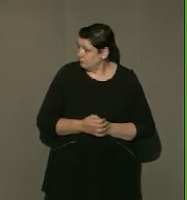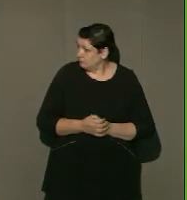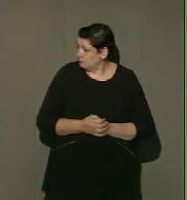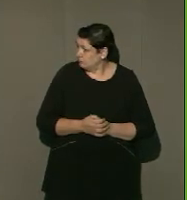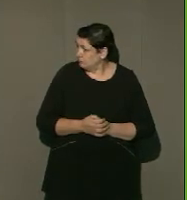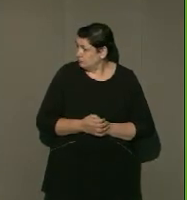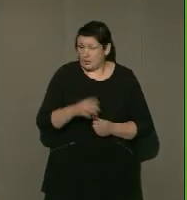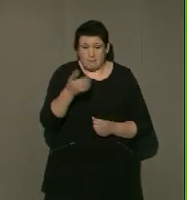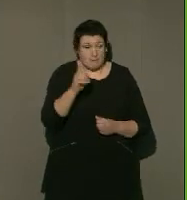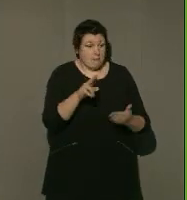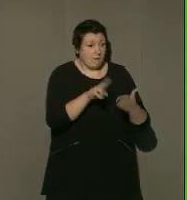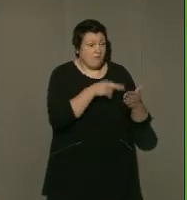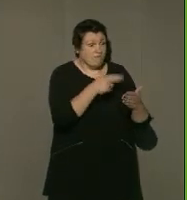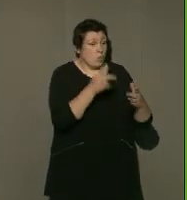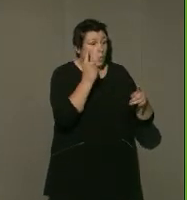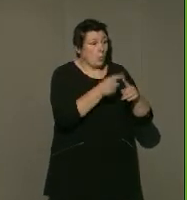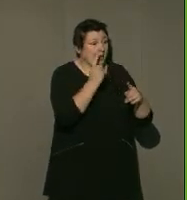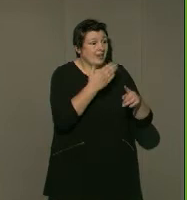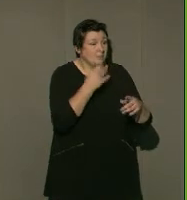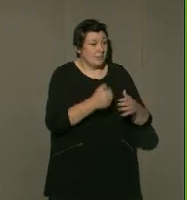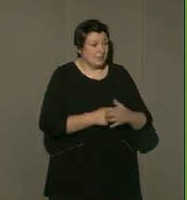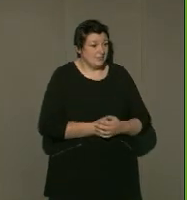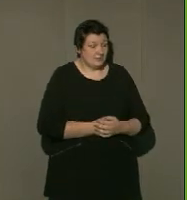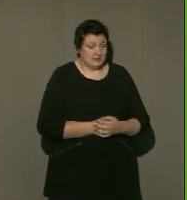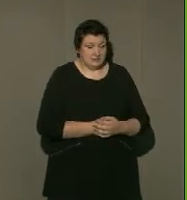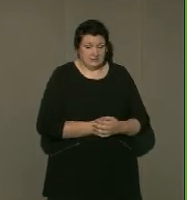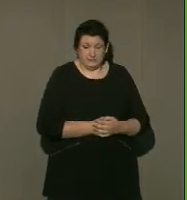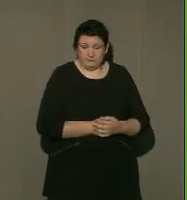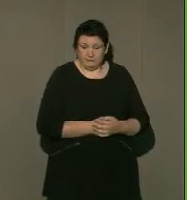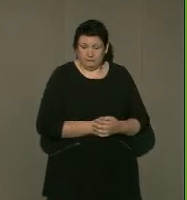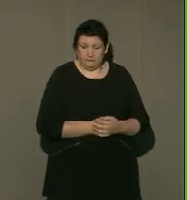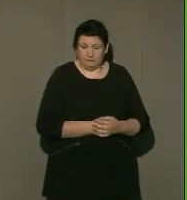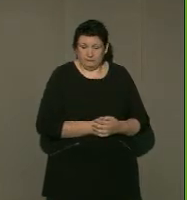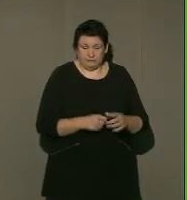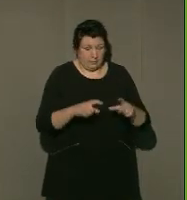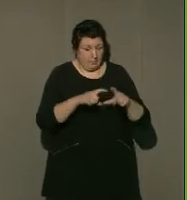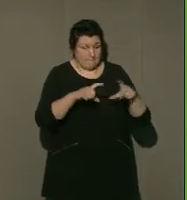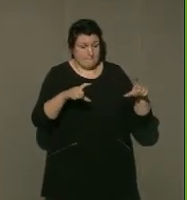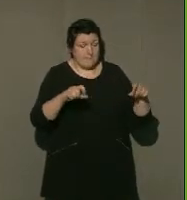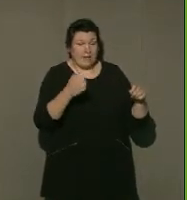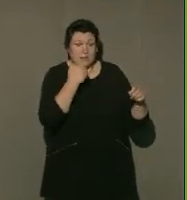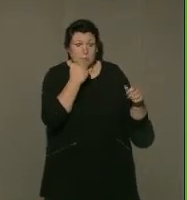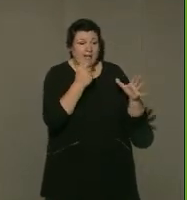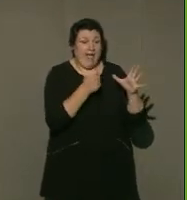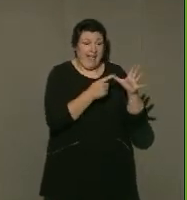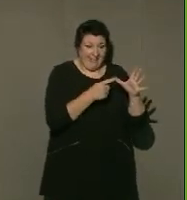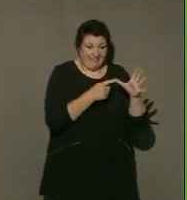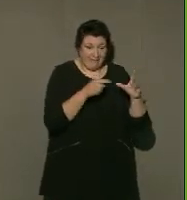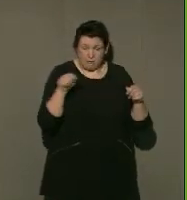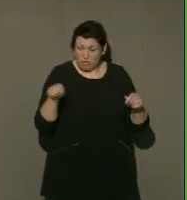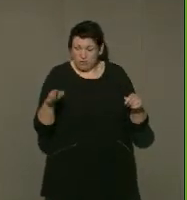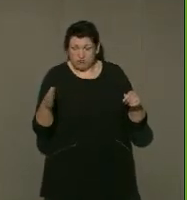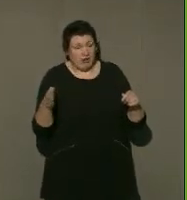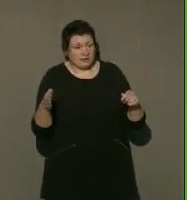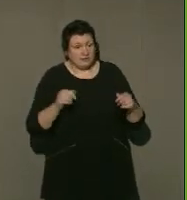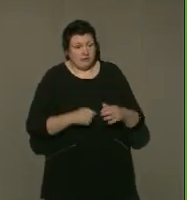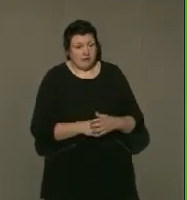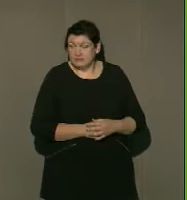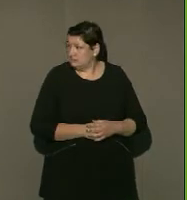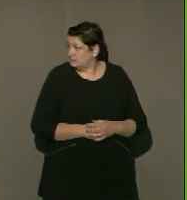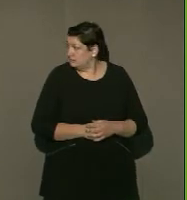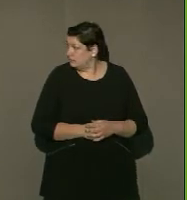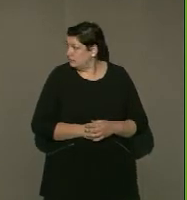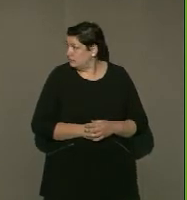can vote as quickly as possible, if you vote, it is ballot card A on the right-hand end of this